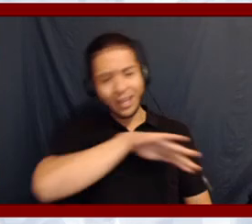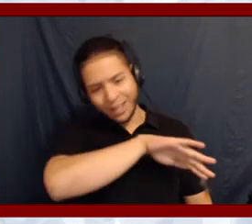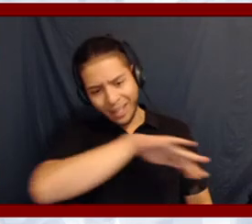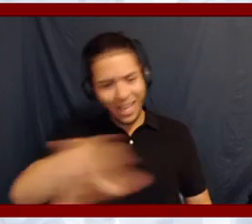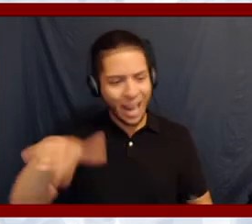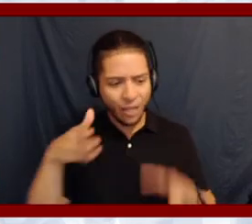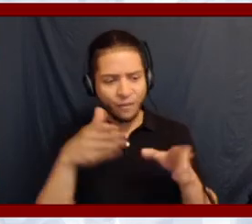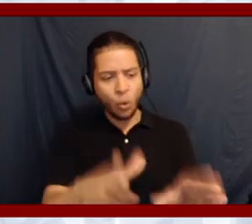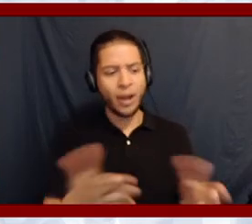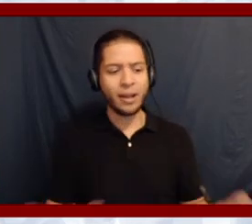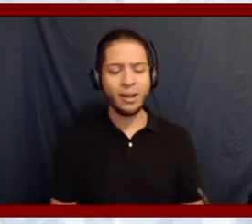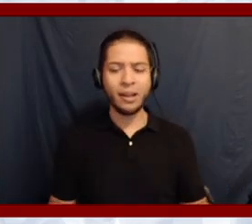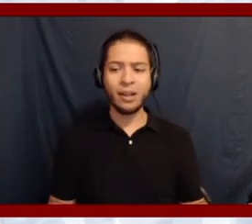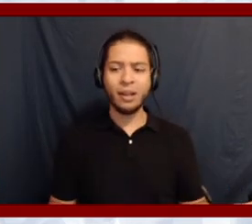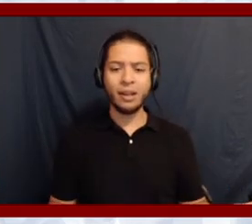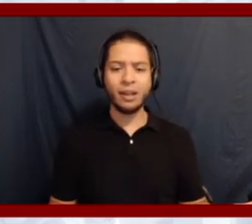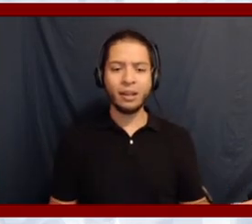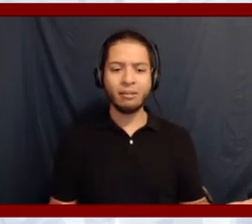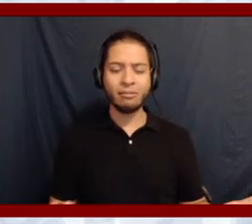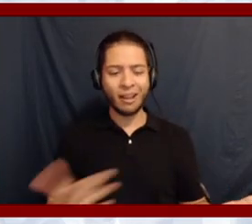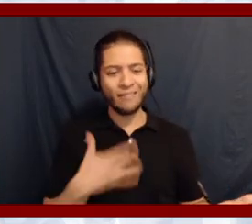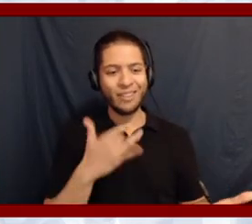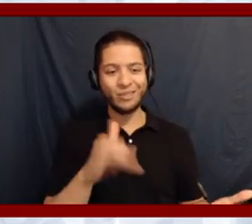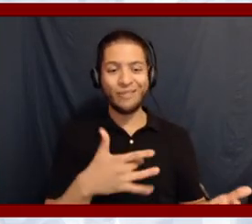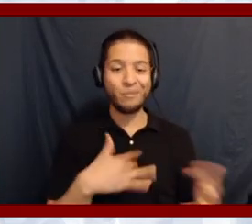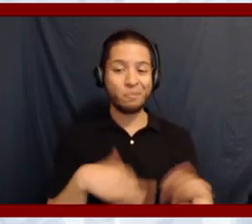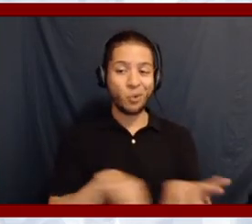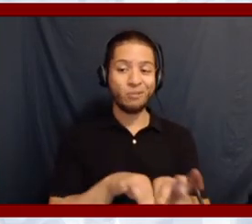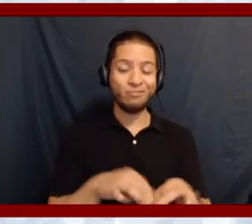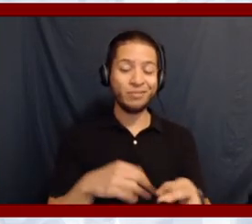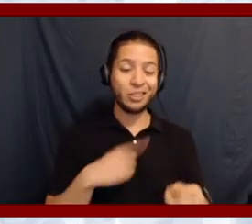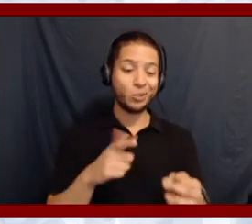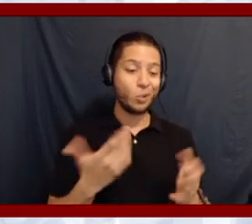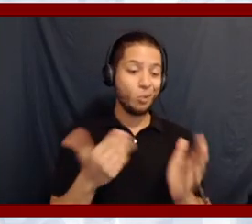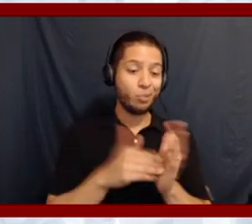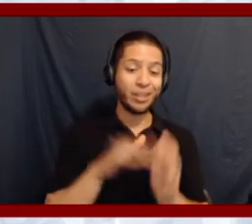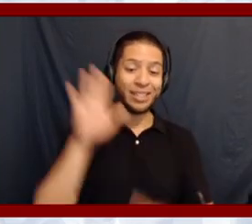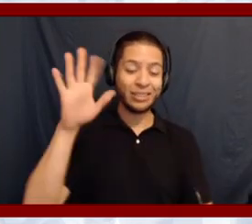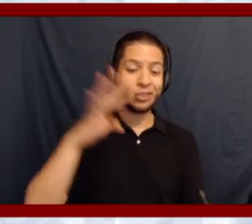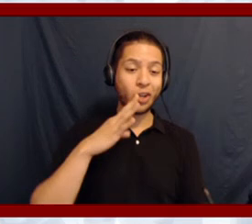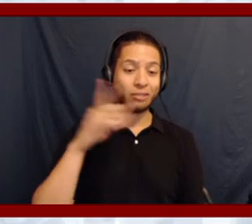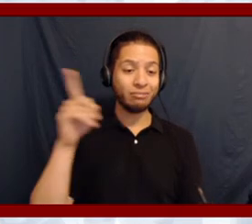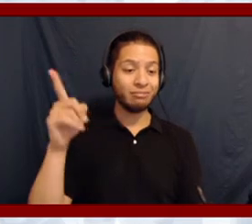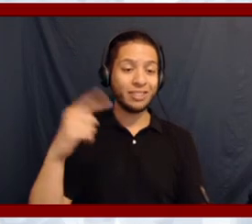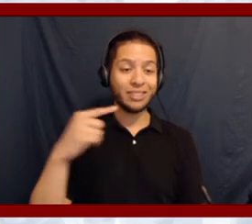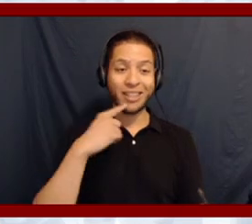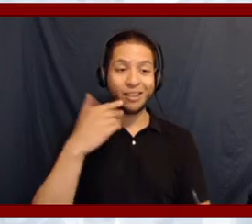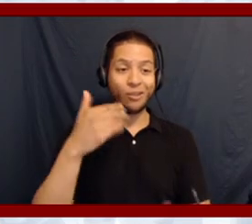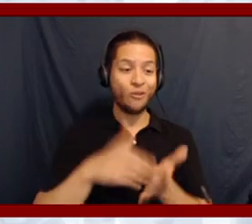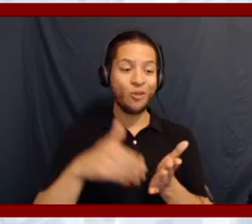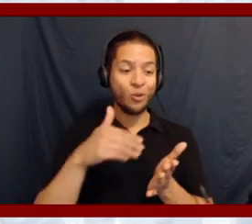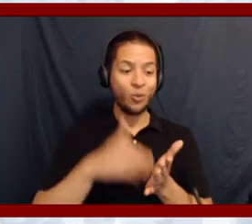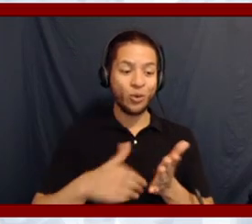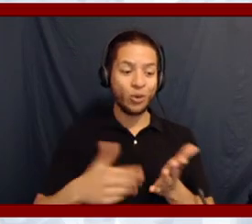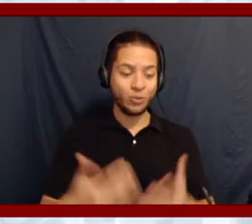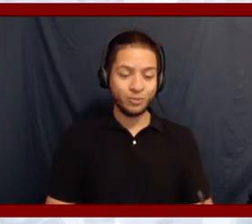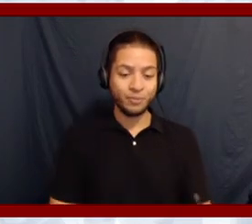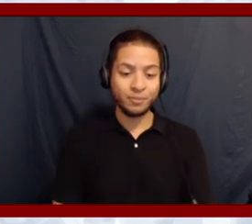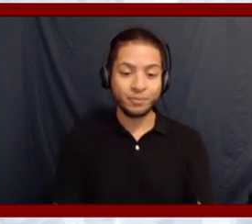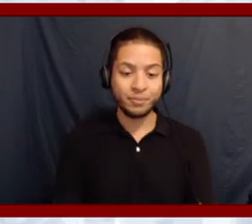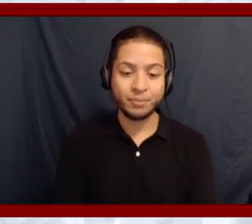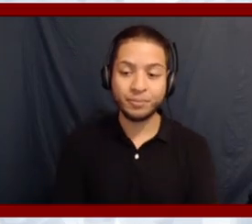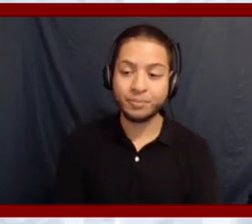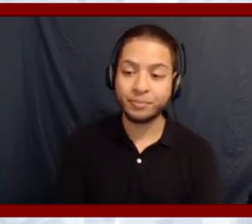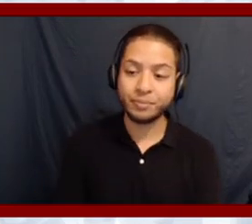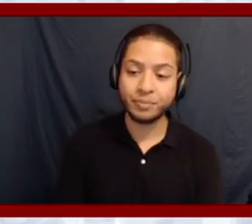think is important. So, and I just want to repeat that because he has said that many times. Definitely. Well,